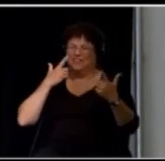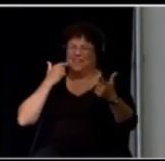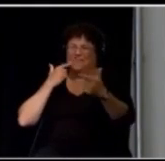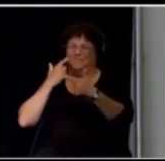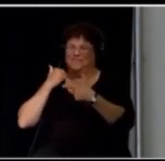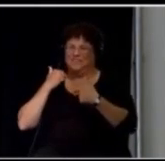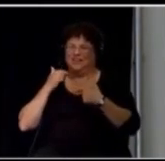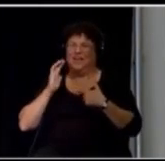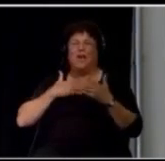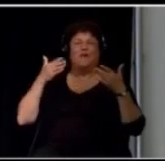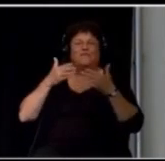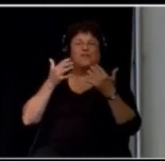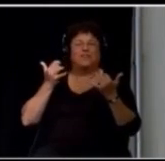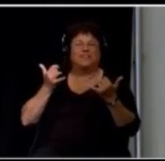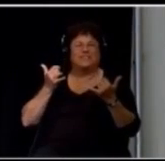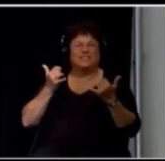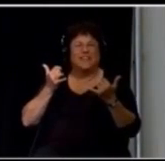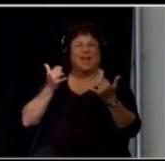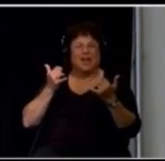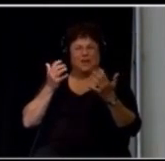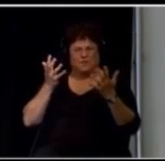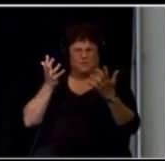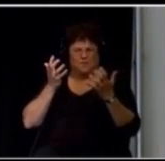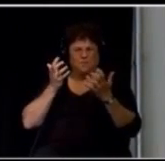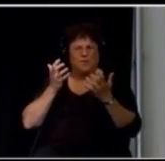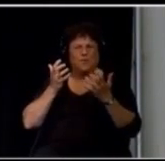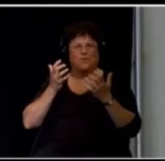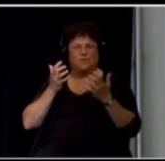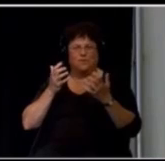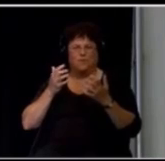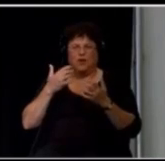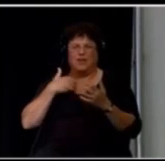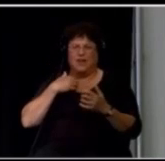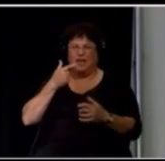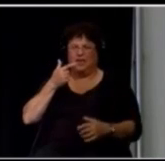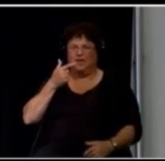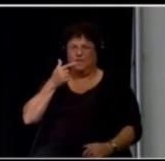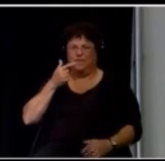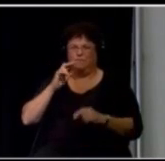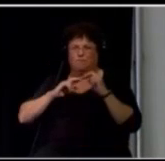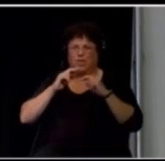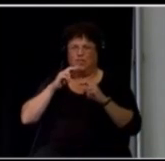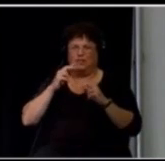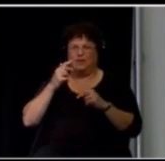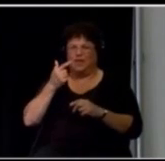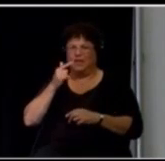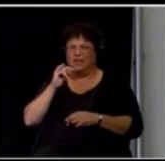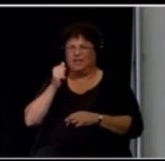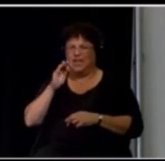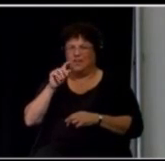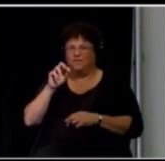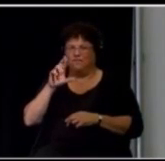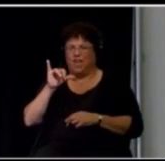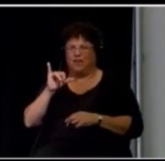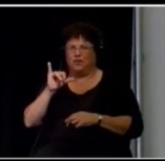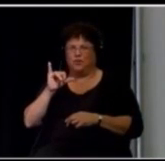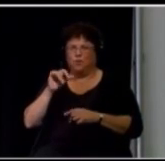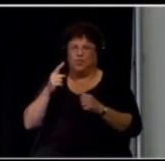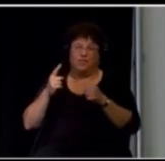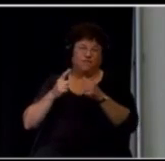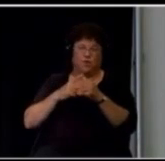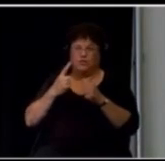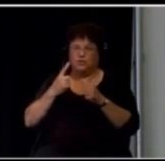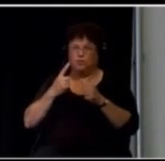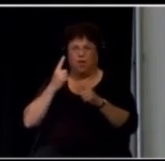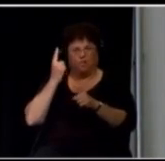So I mean, our focus right now is just making sure that we build Gigafactory version 1 correctly. And that's going to